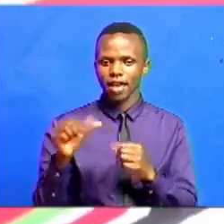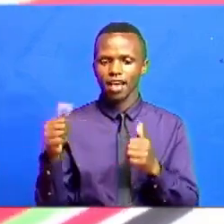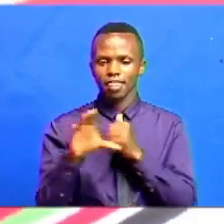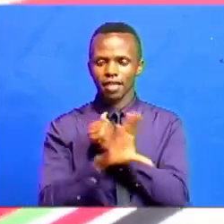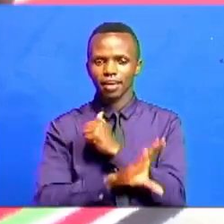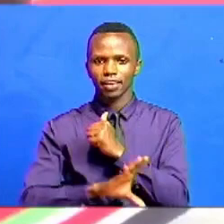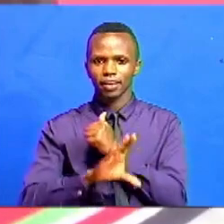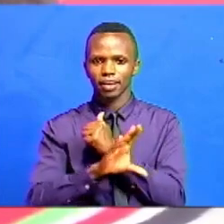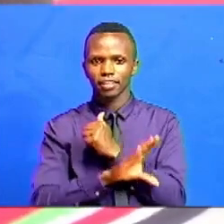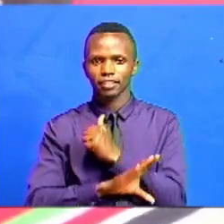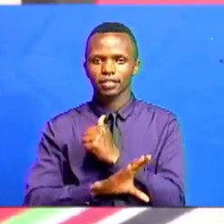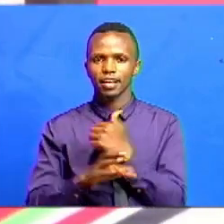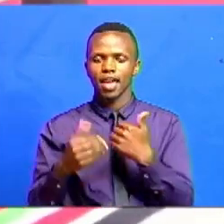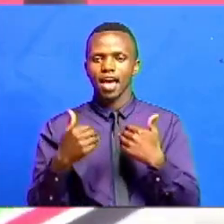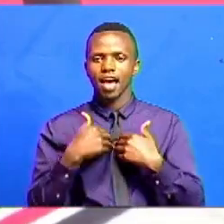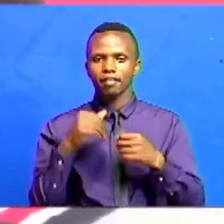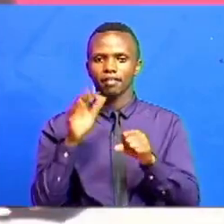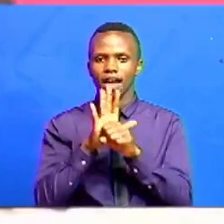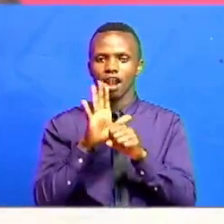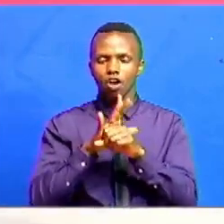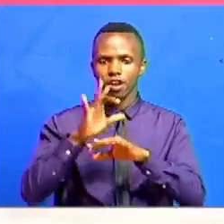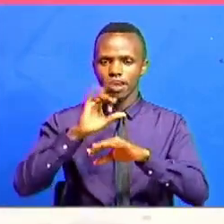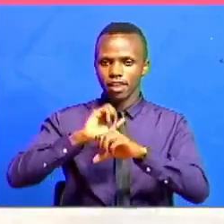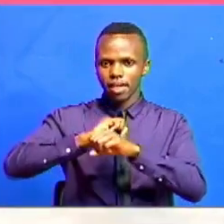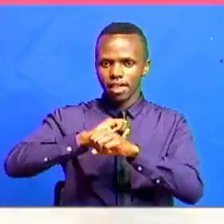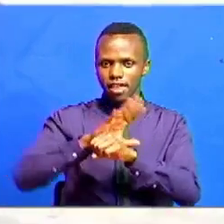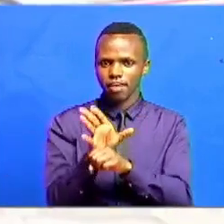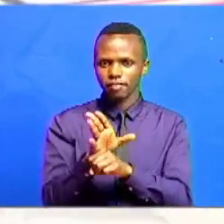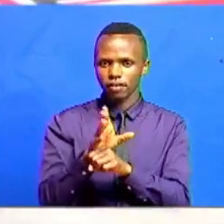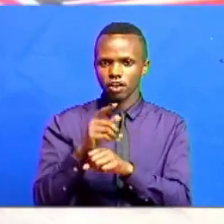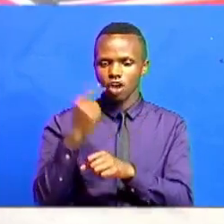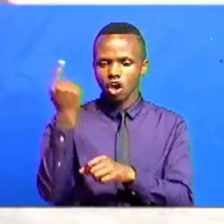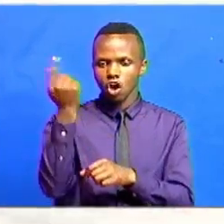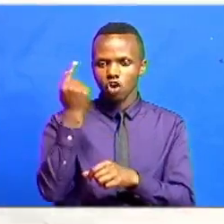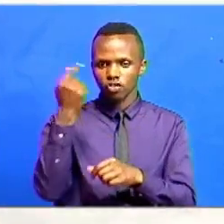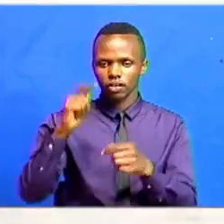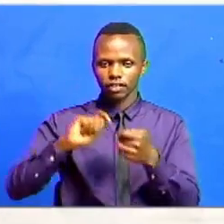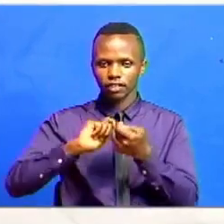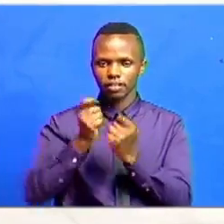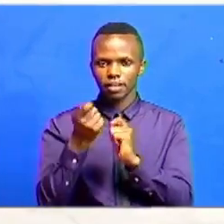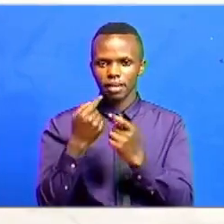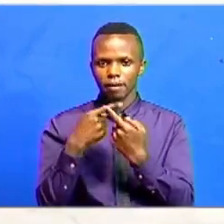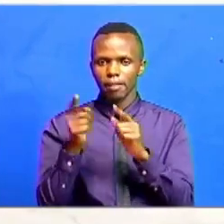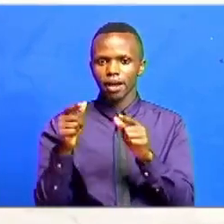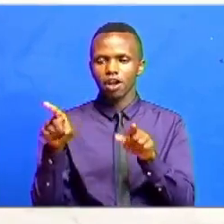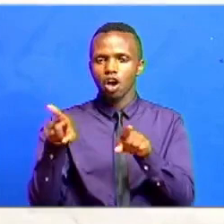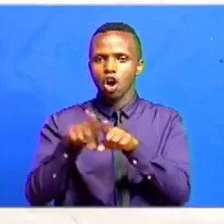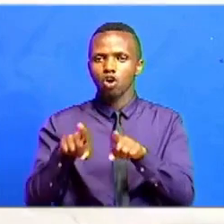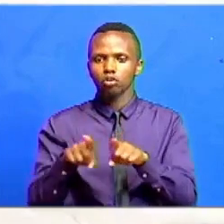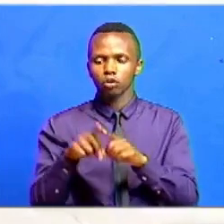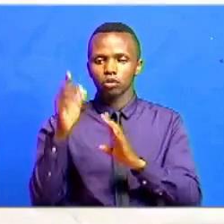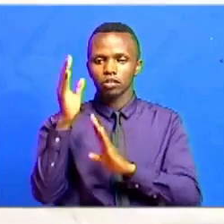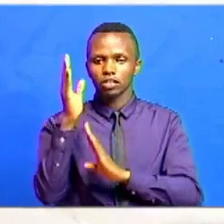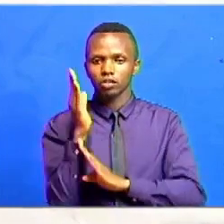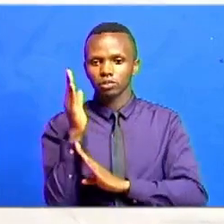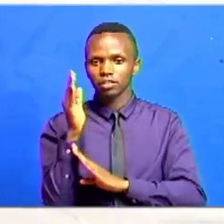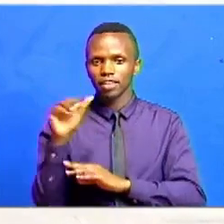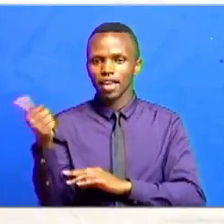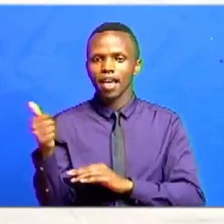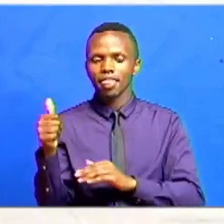have asserted a lot of influence, not just in trade, but also in areas such as security and